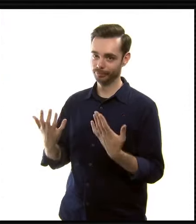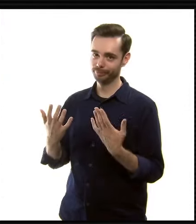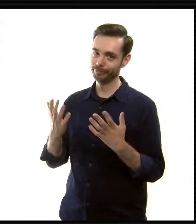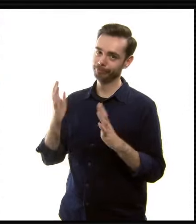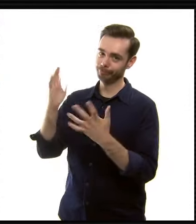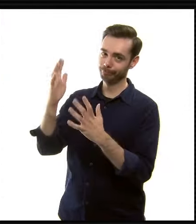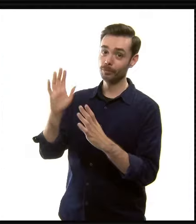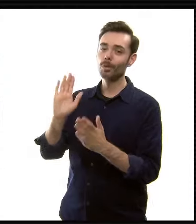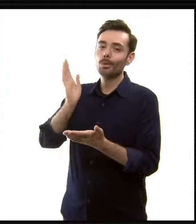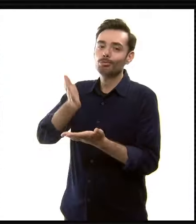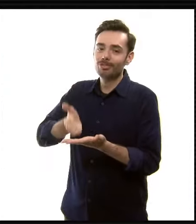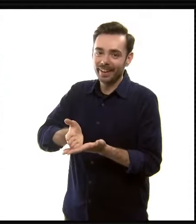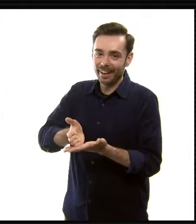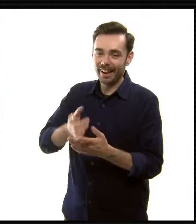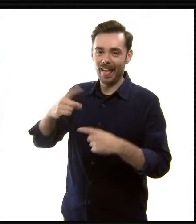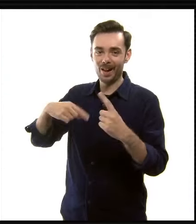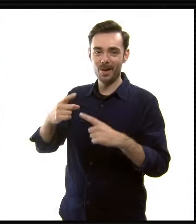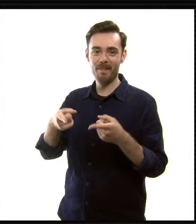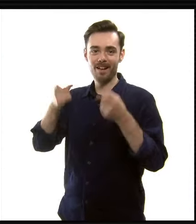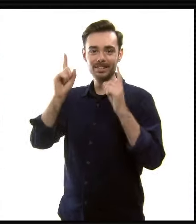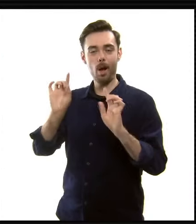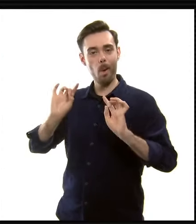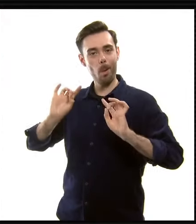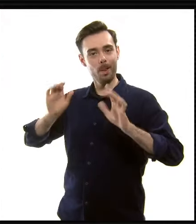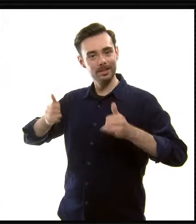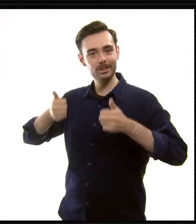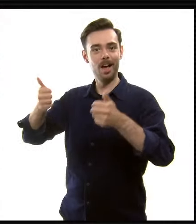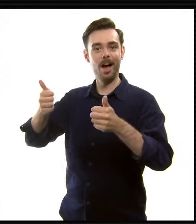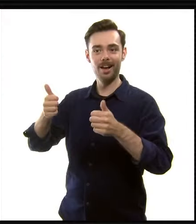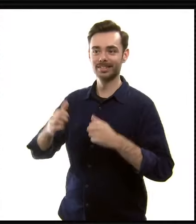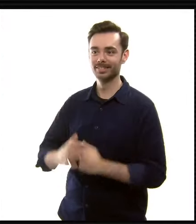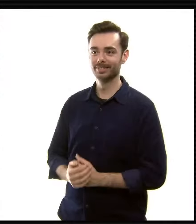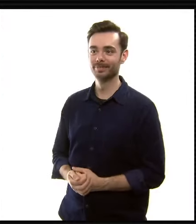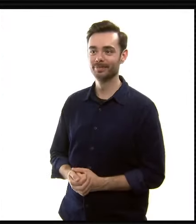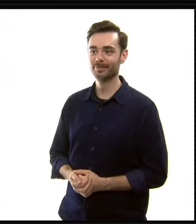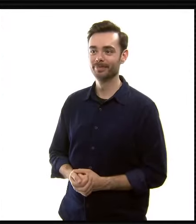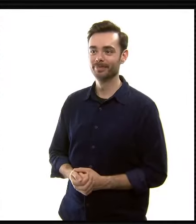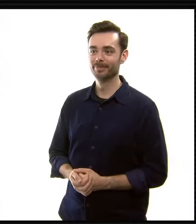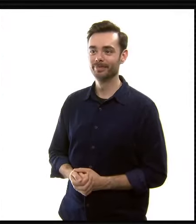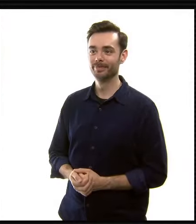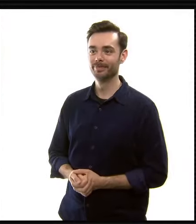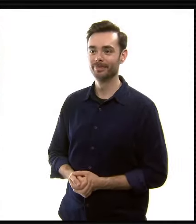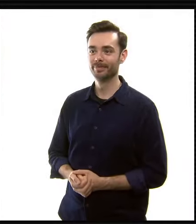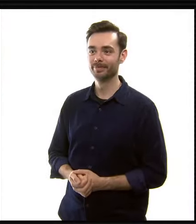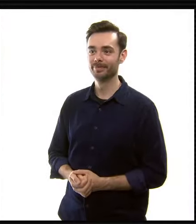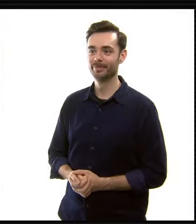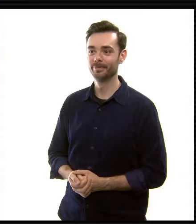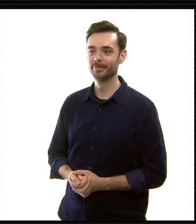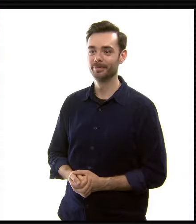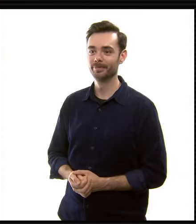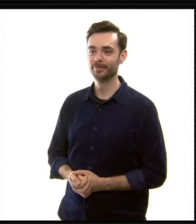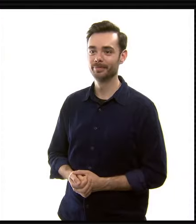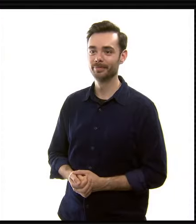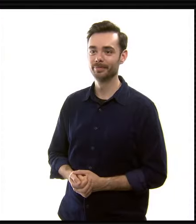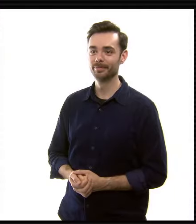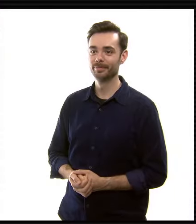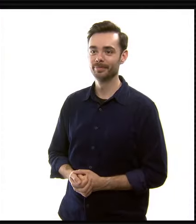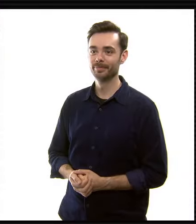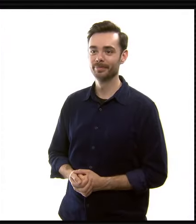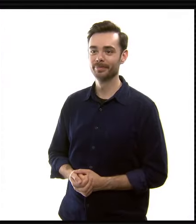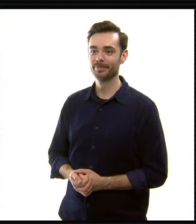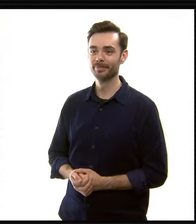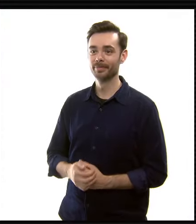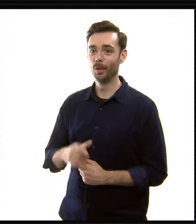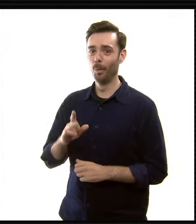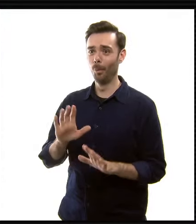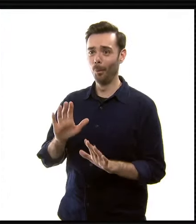LEGO Masters All-Stars Cake! Come on in. Here comes the LEGO Masters Cake. Very slowly, so keep clapping, keep clapping. Here we